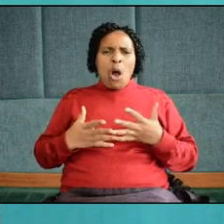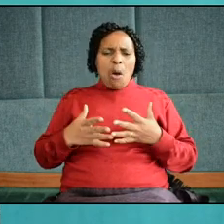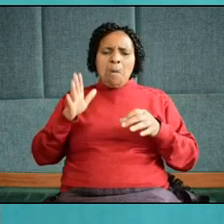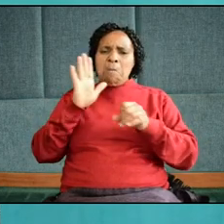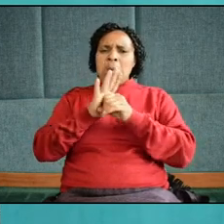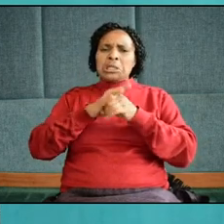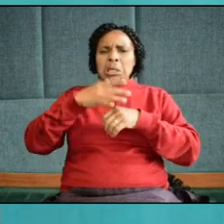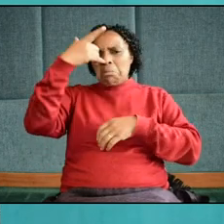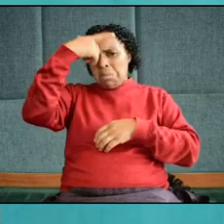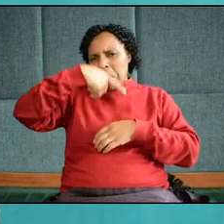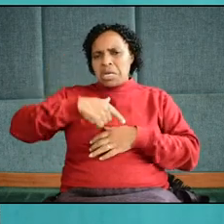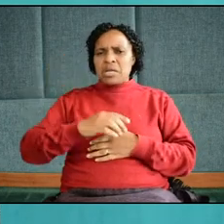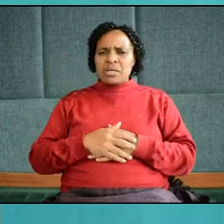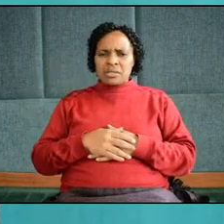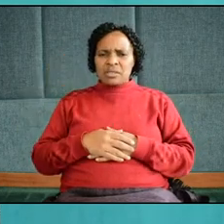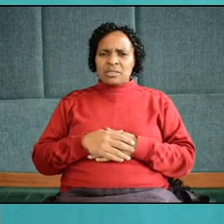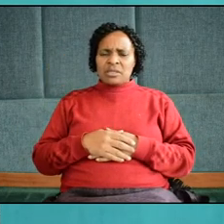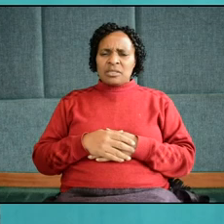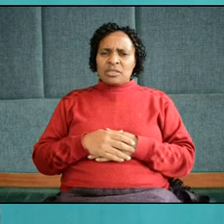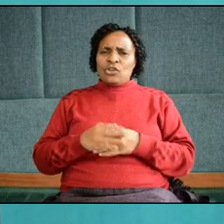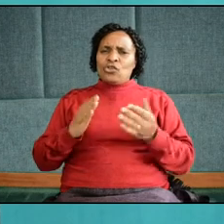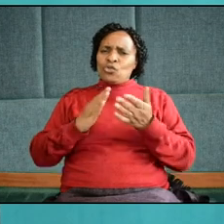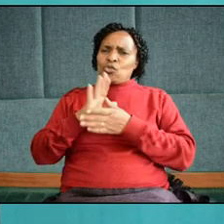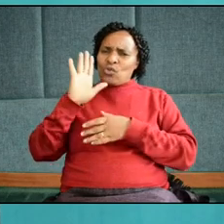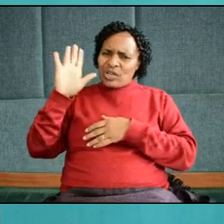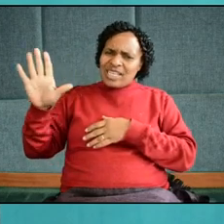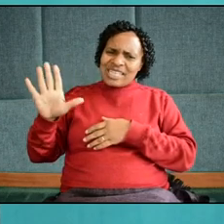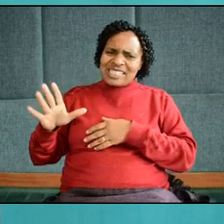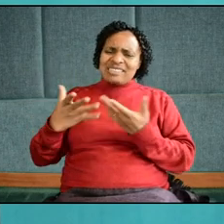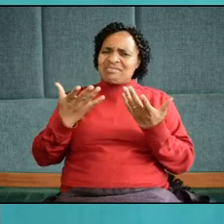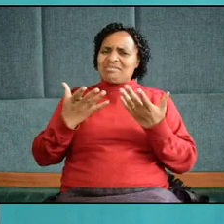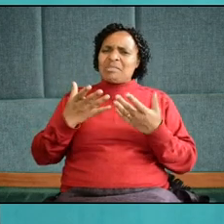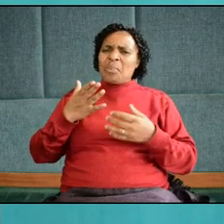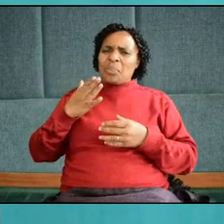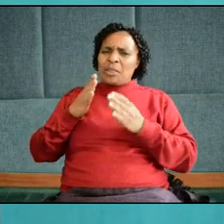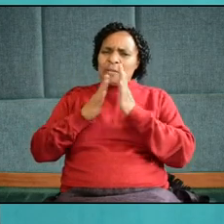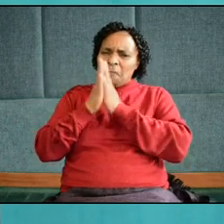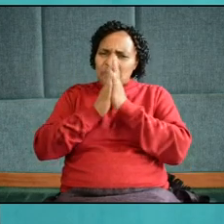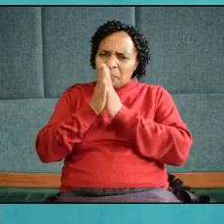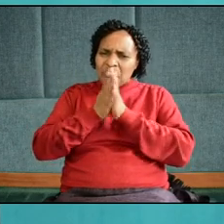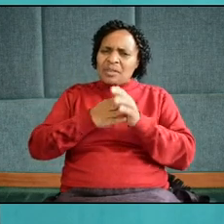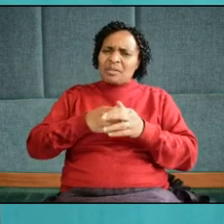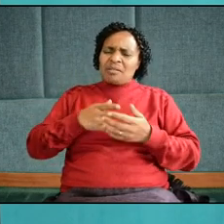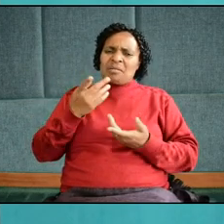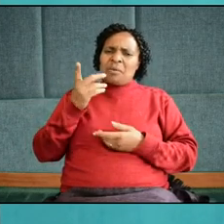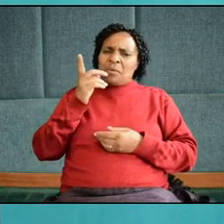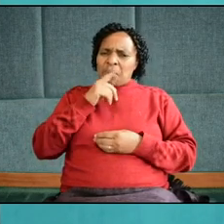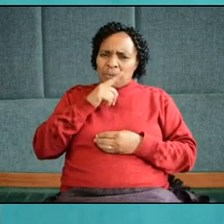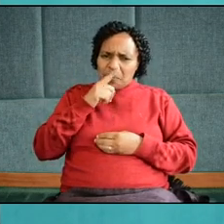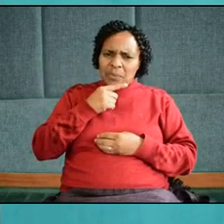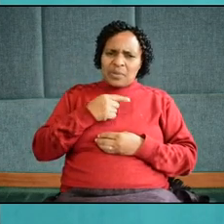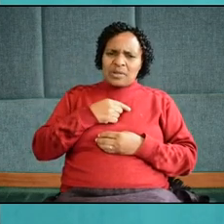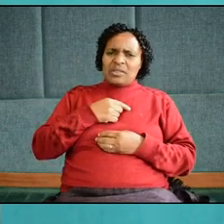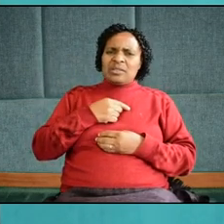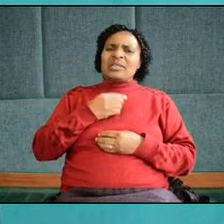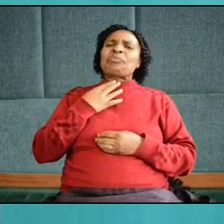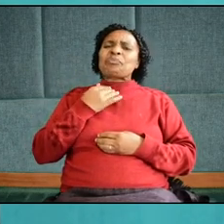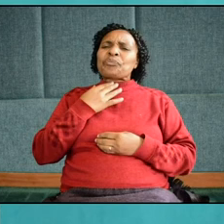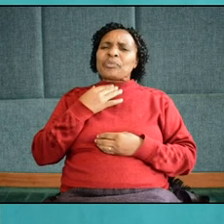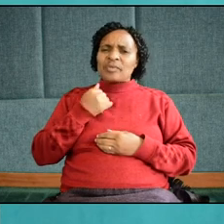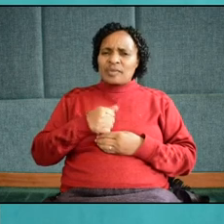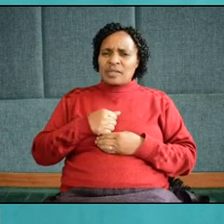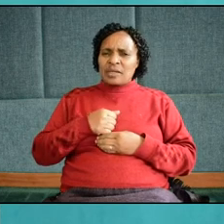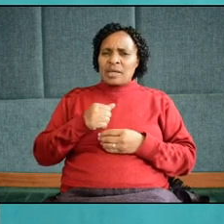blinded by his covetousness, his greed. But he was a righteous man. But he let